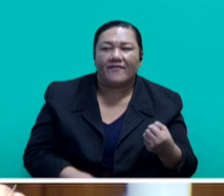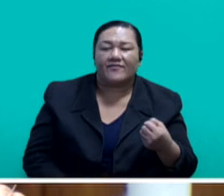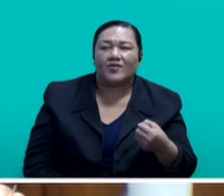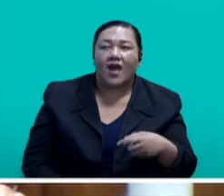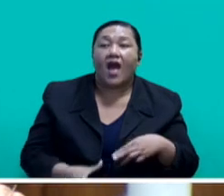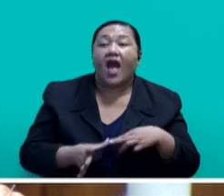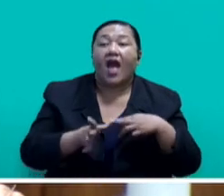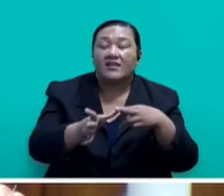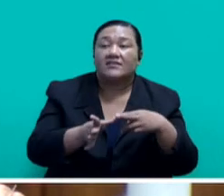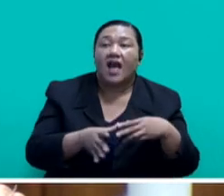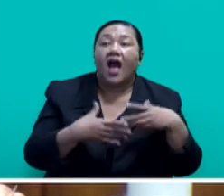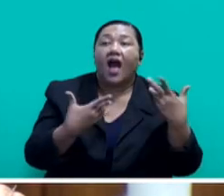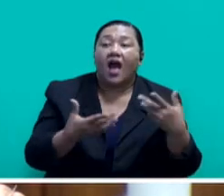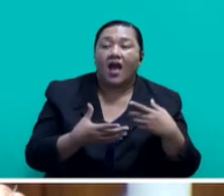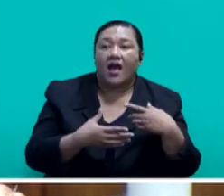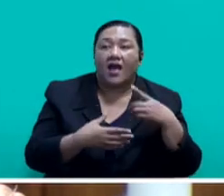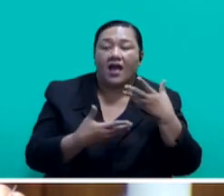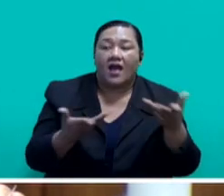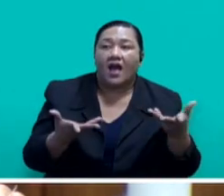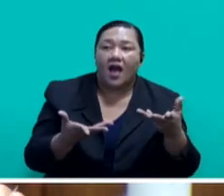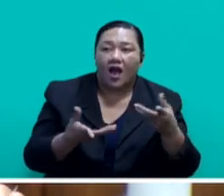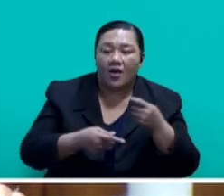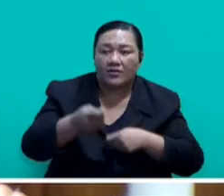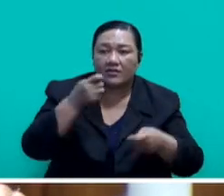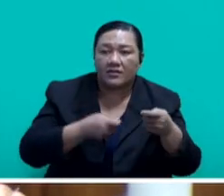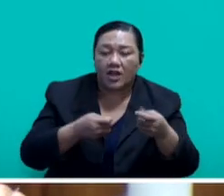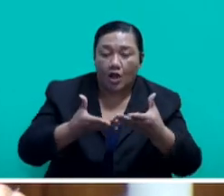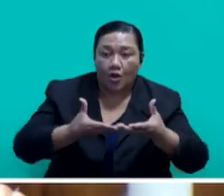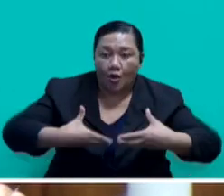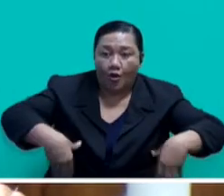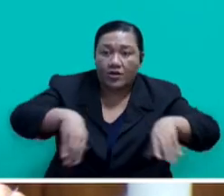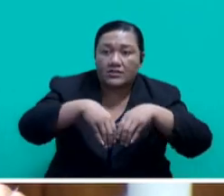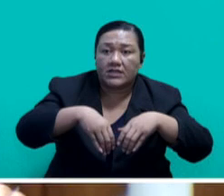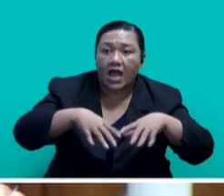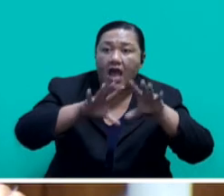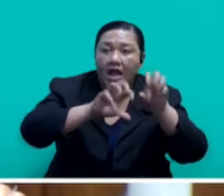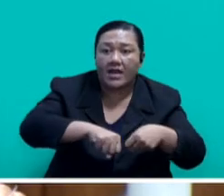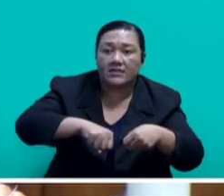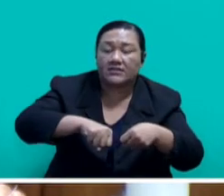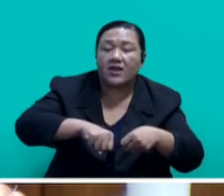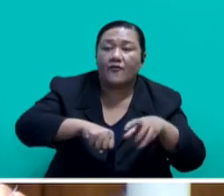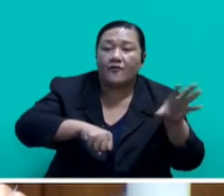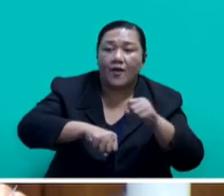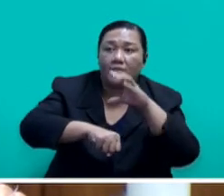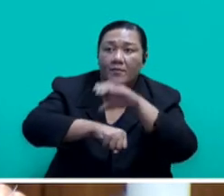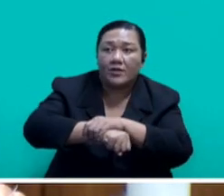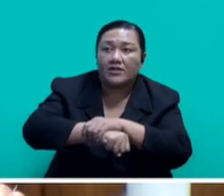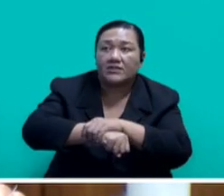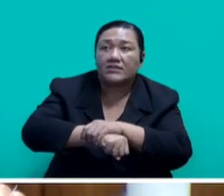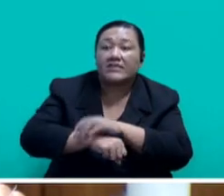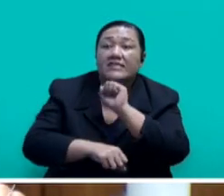how the National Secretary of the Fiji Trades Union Congress got arrested by the police from inside